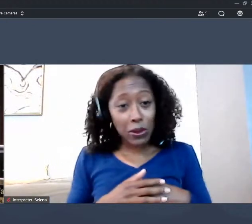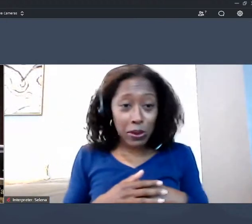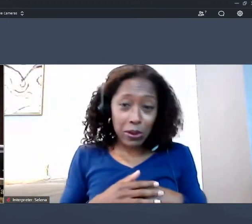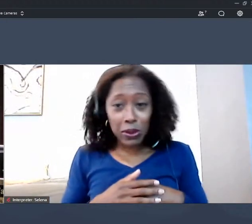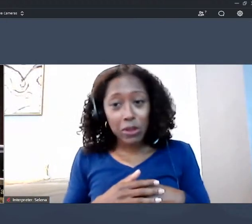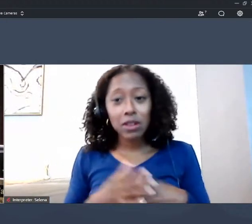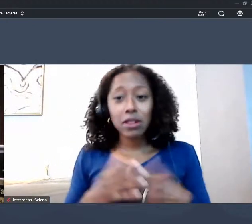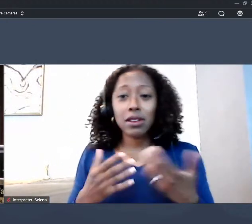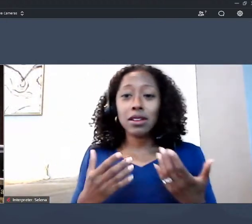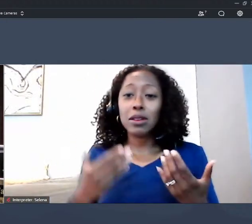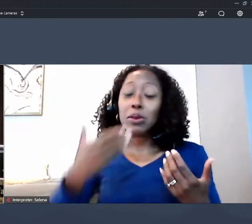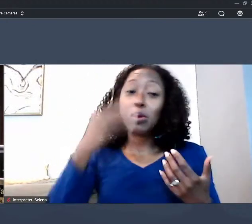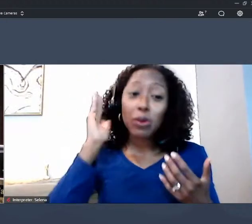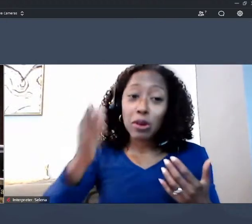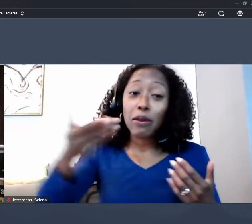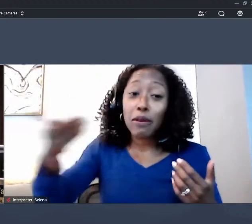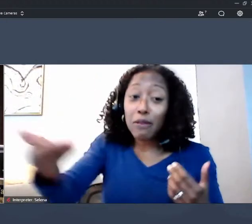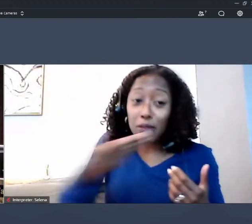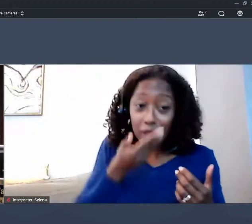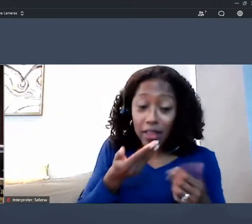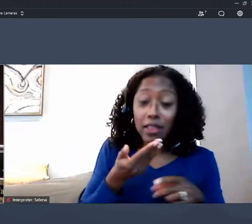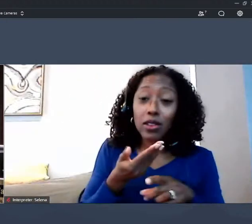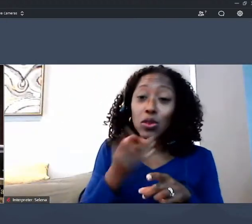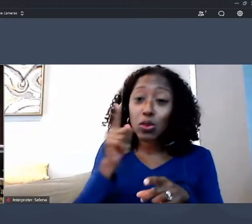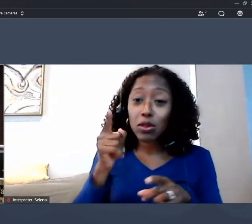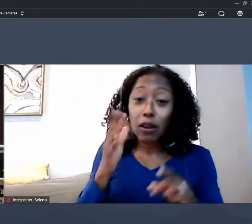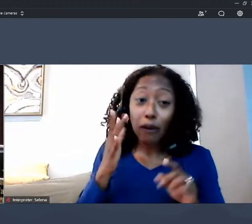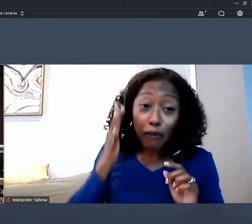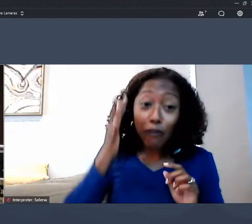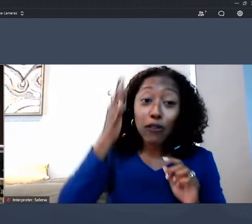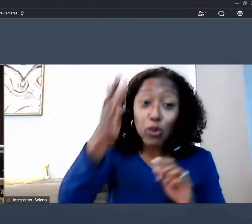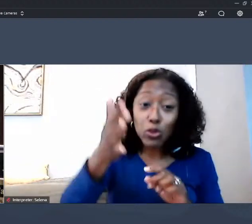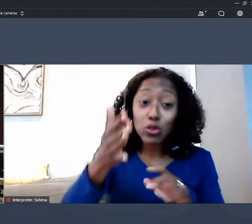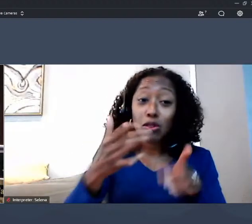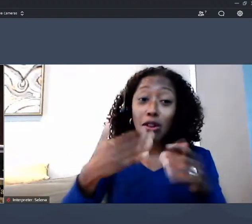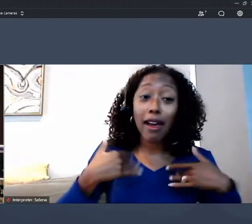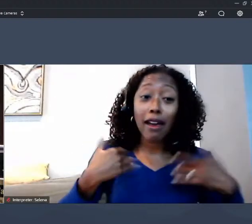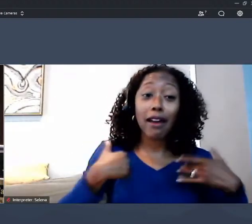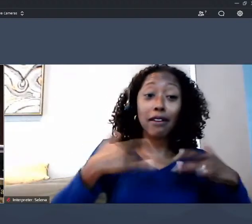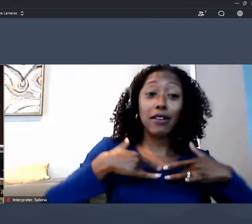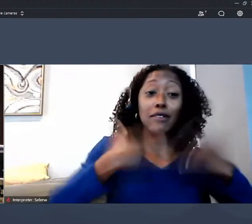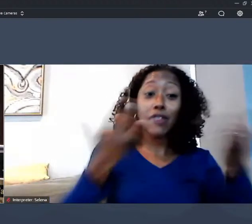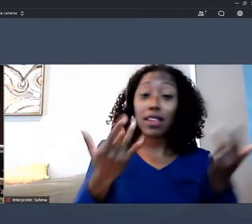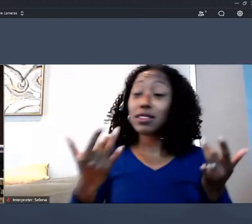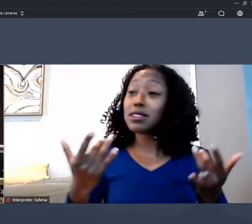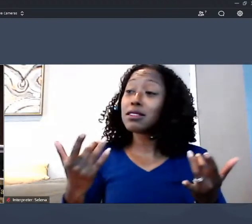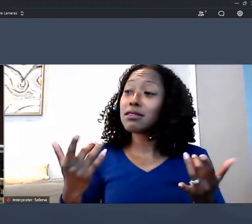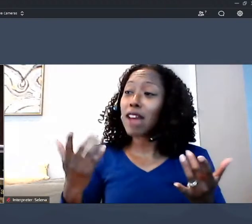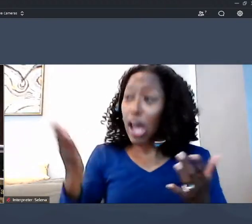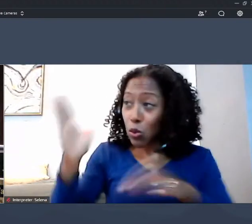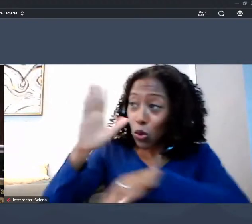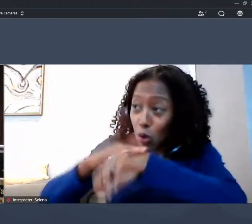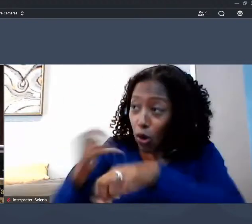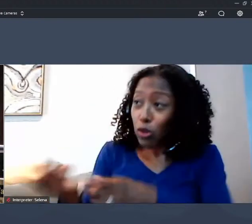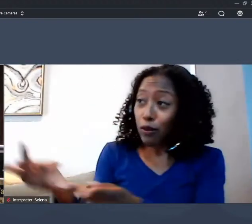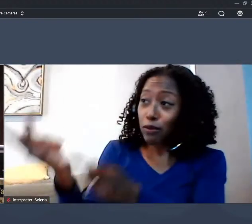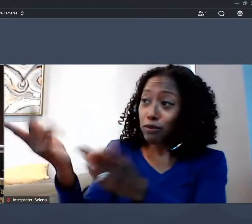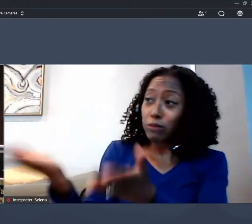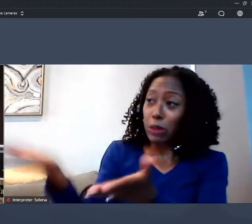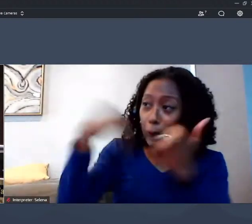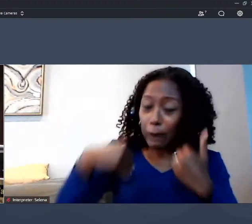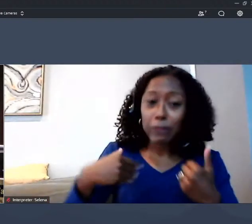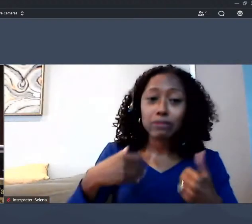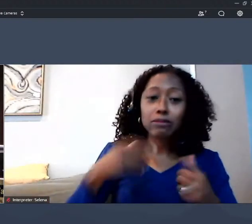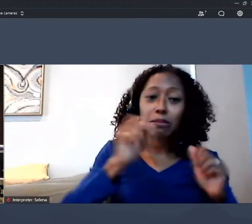we're going to invite you, and hey, I got some things coming up, so I'll be calling you too, where they can really hear some real music. Thank